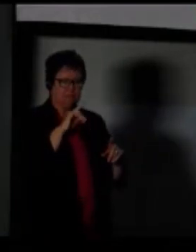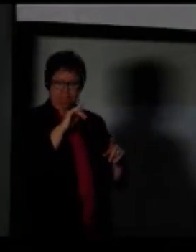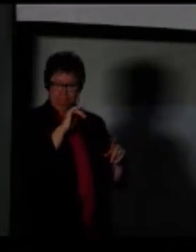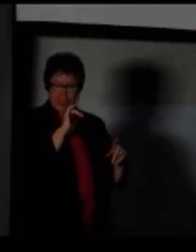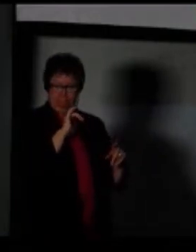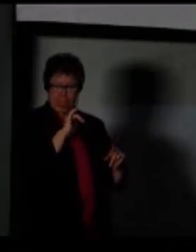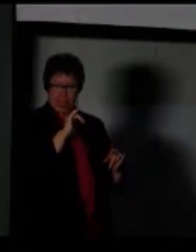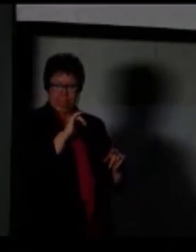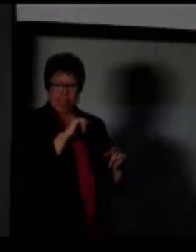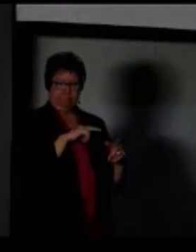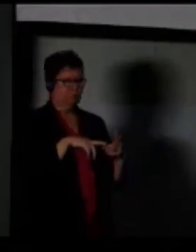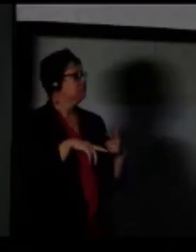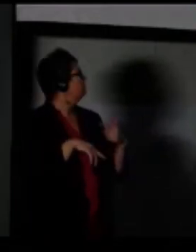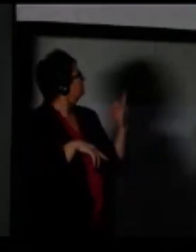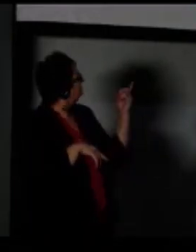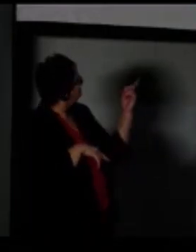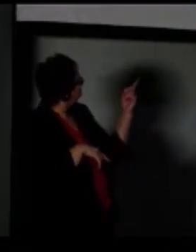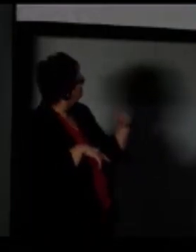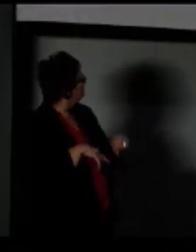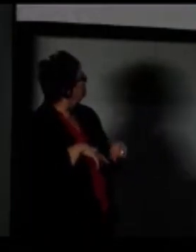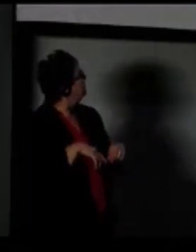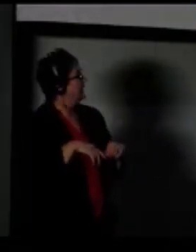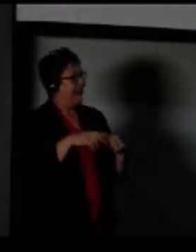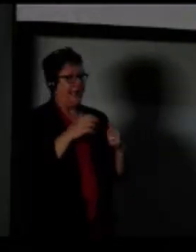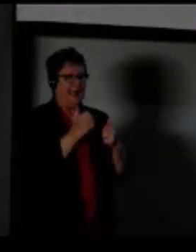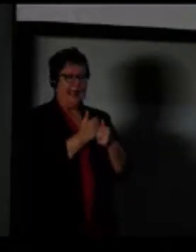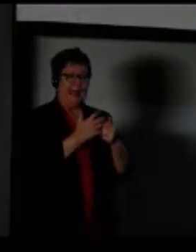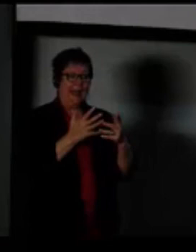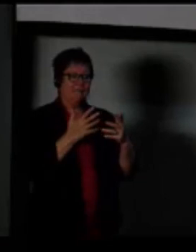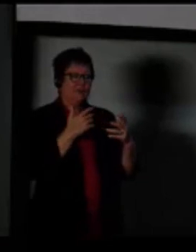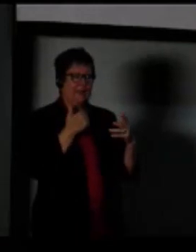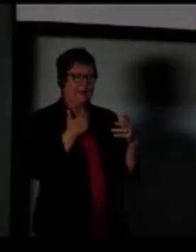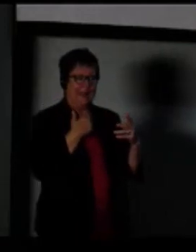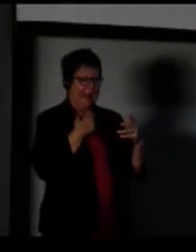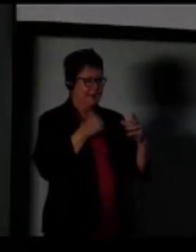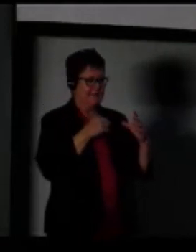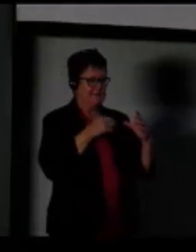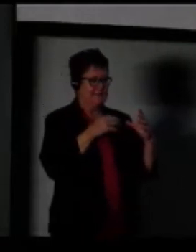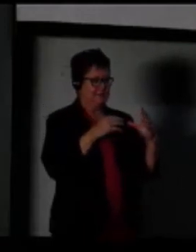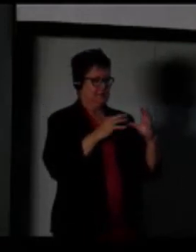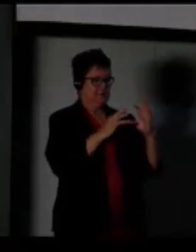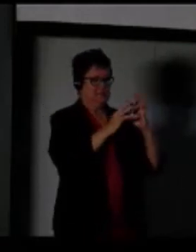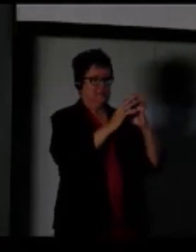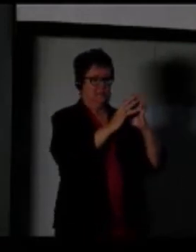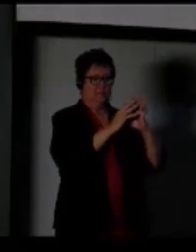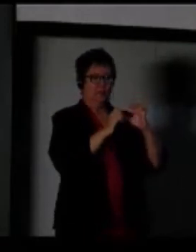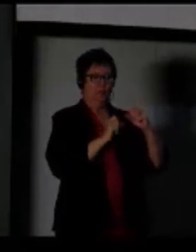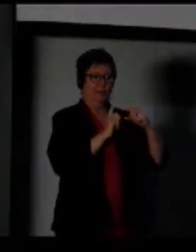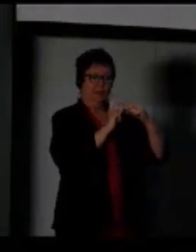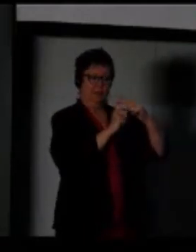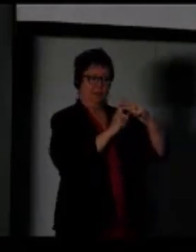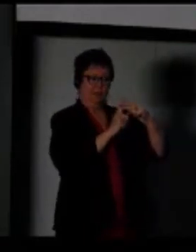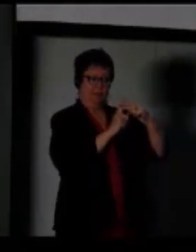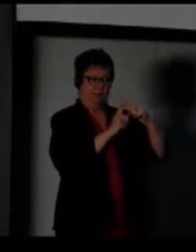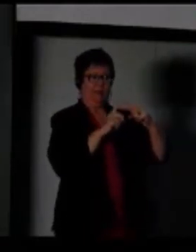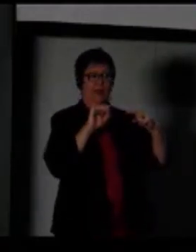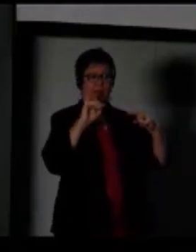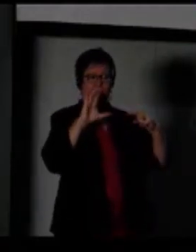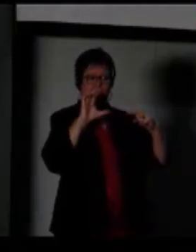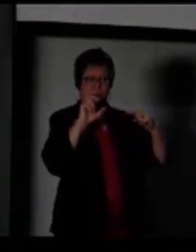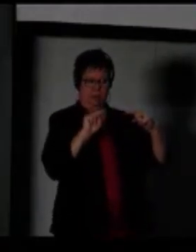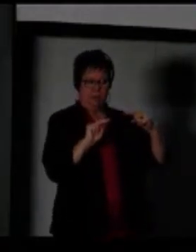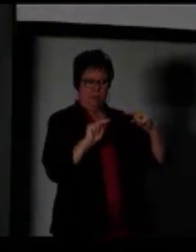everything in the museum on the label has a kind of crosshairs icon, and then the eraser end